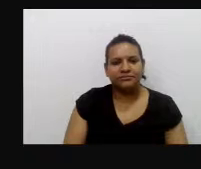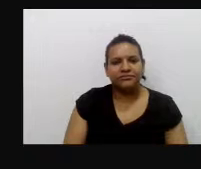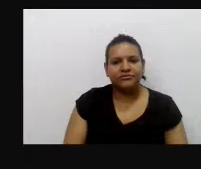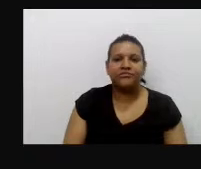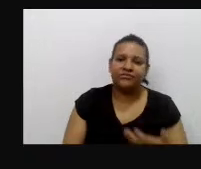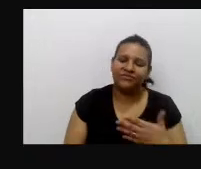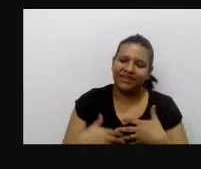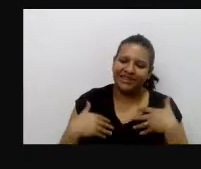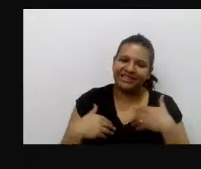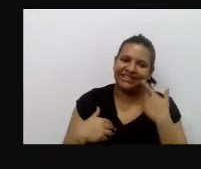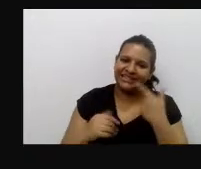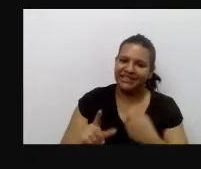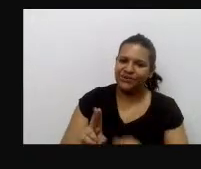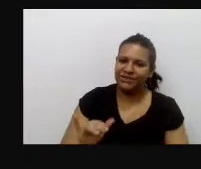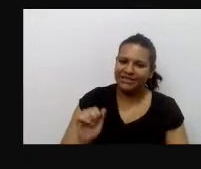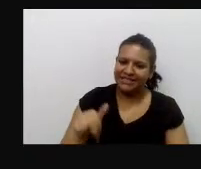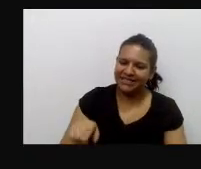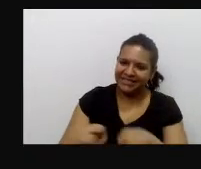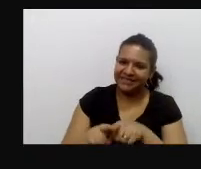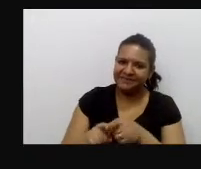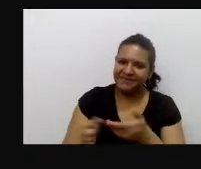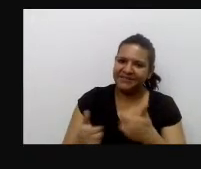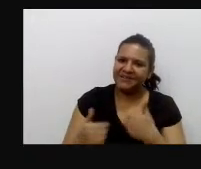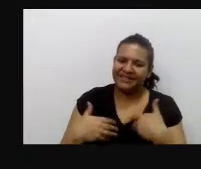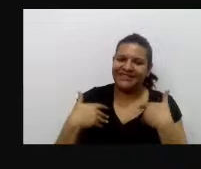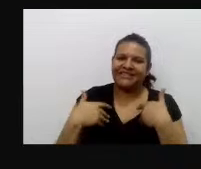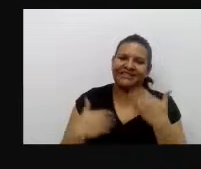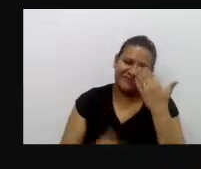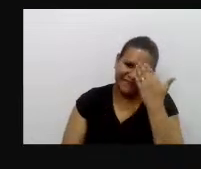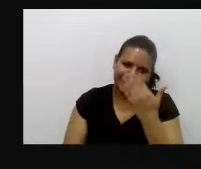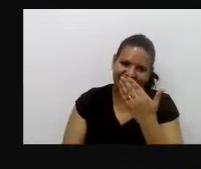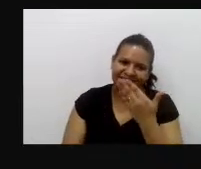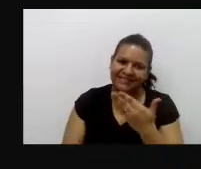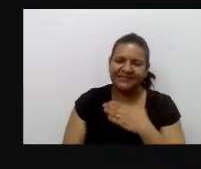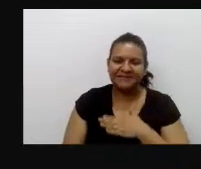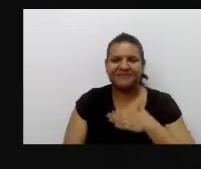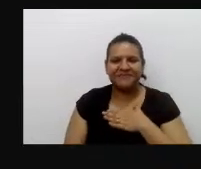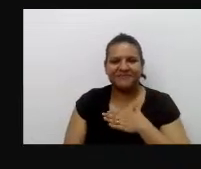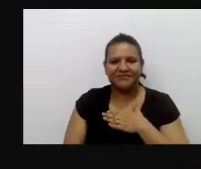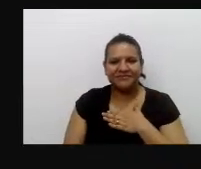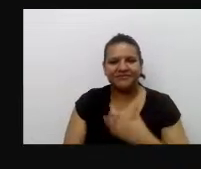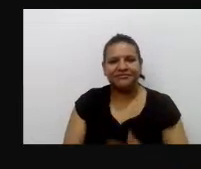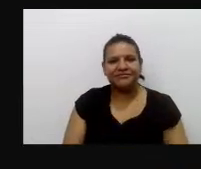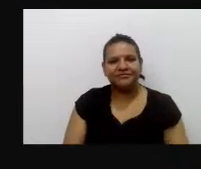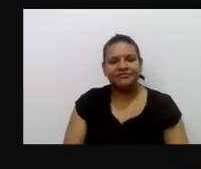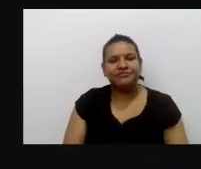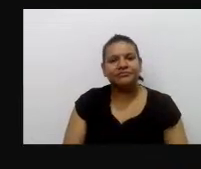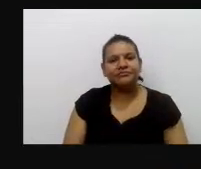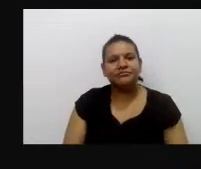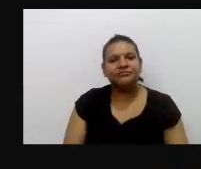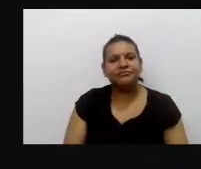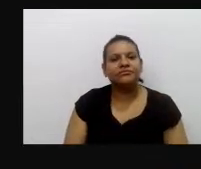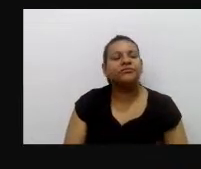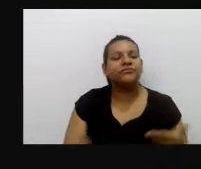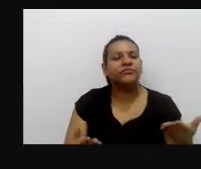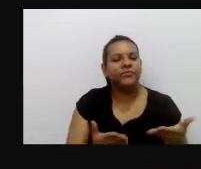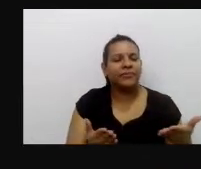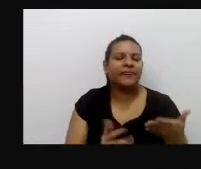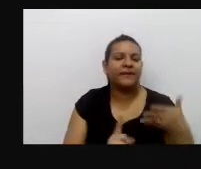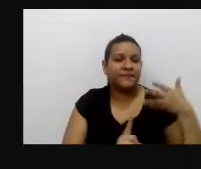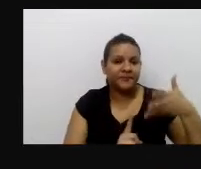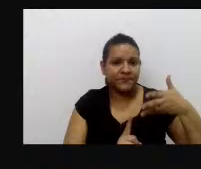I am glad to be here as well. Always a pleasure. Thank you. So throughout the session, we have been receiving lots of